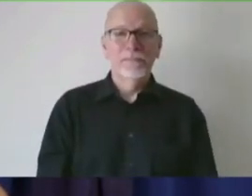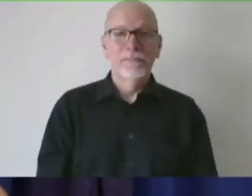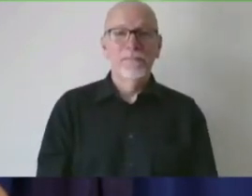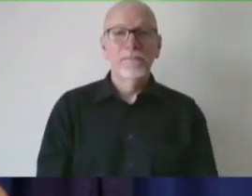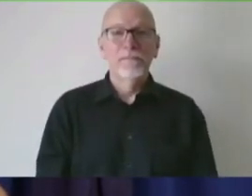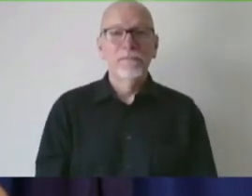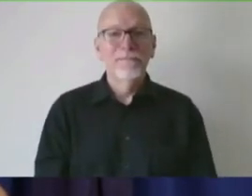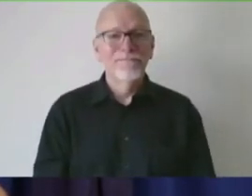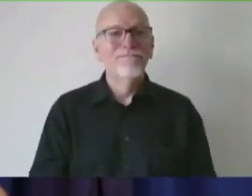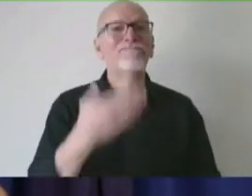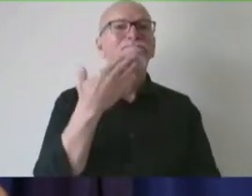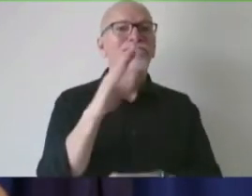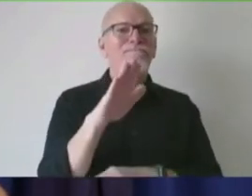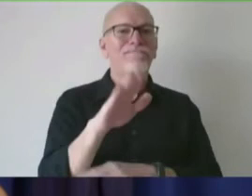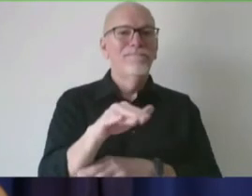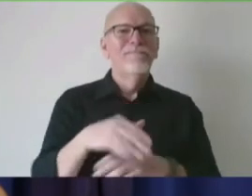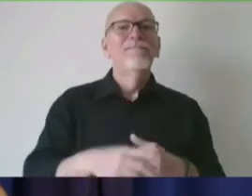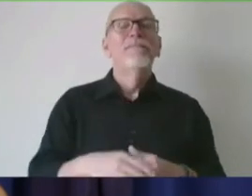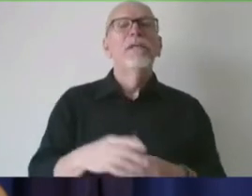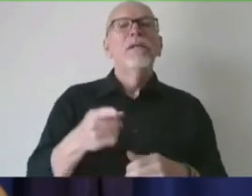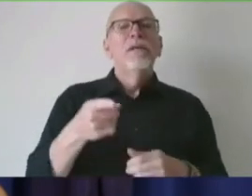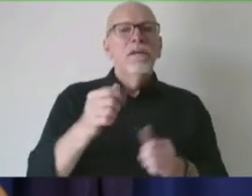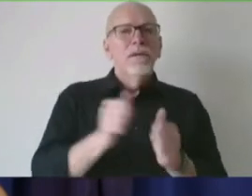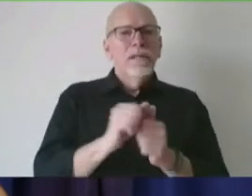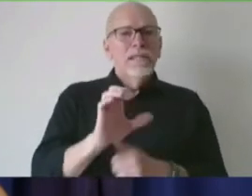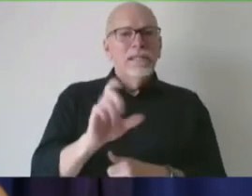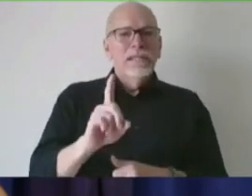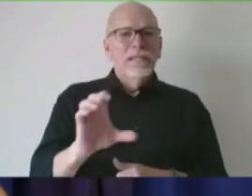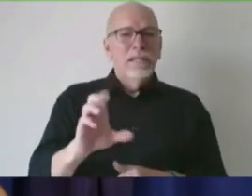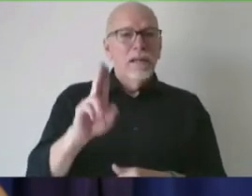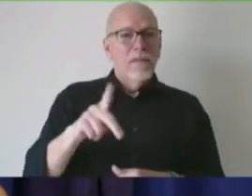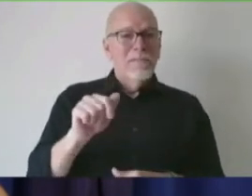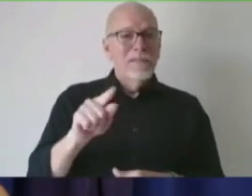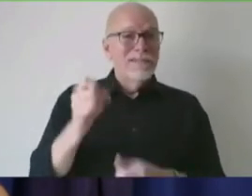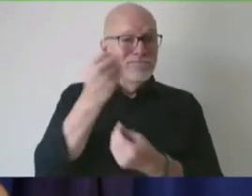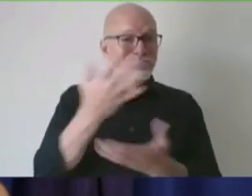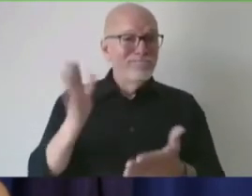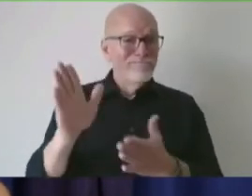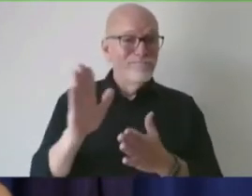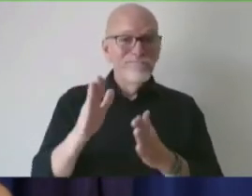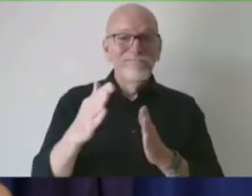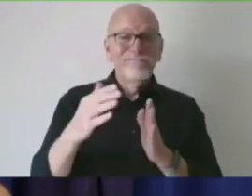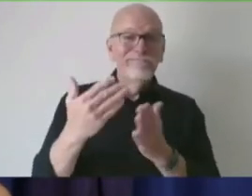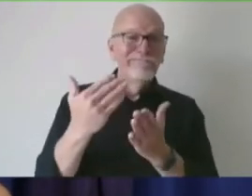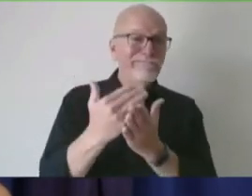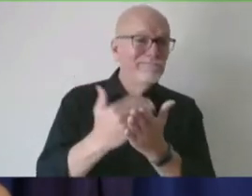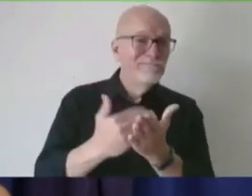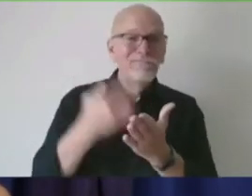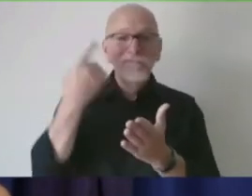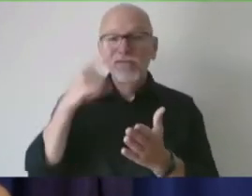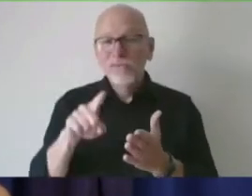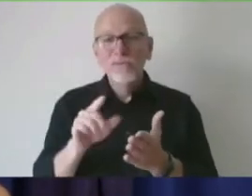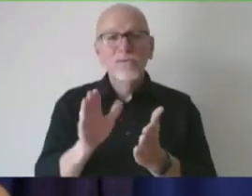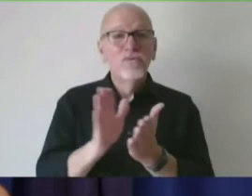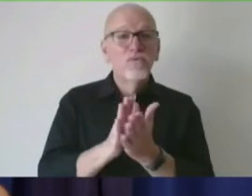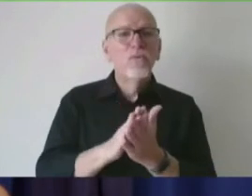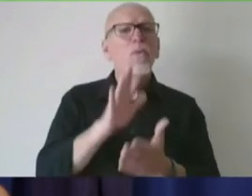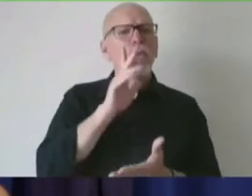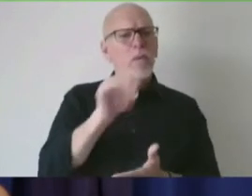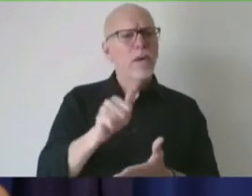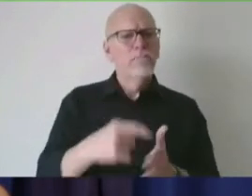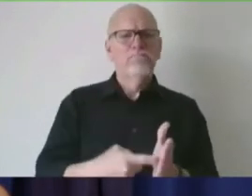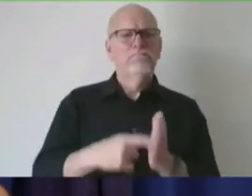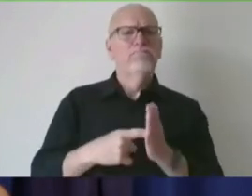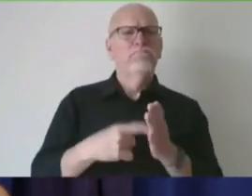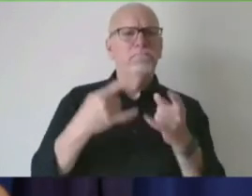Good afternoon. So with the CDC updating its guidance this week for schools, why not mandate masks in schools